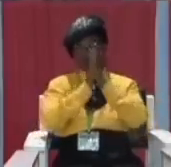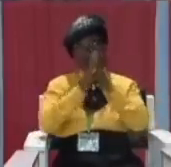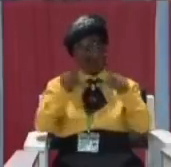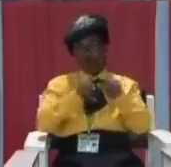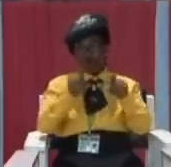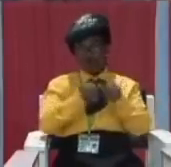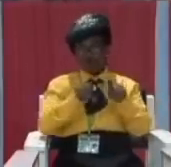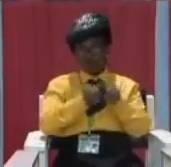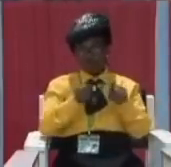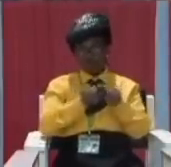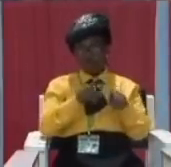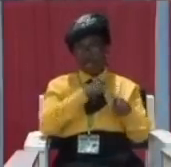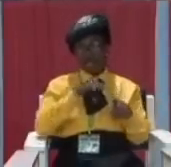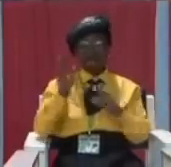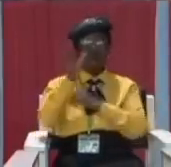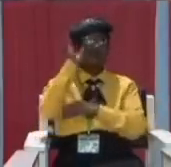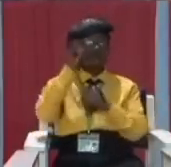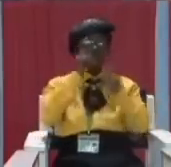One.